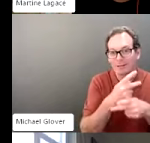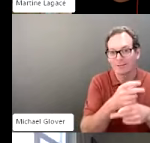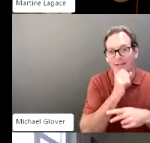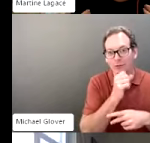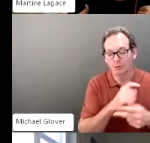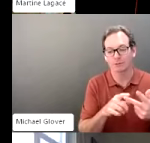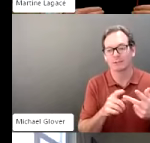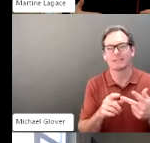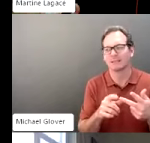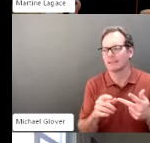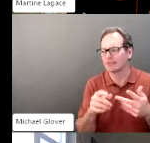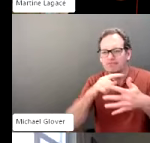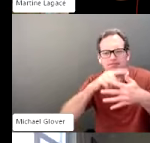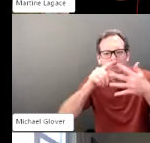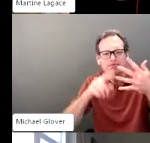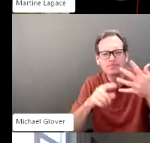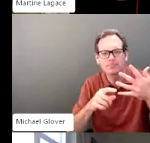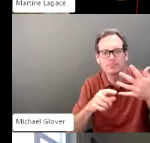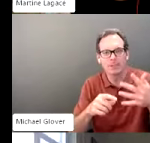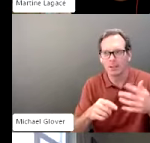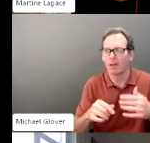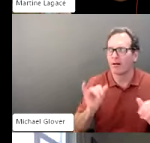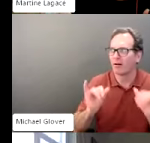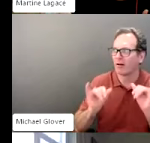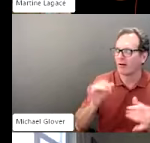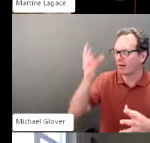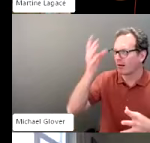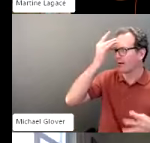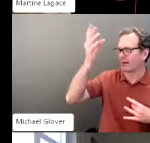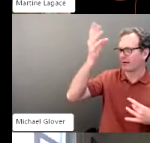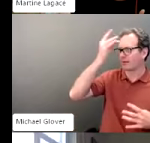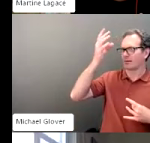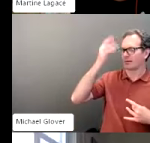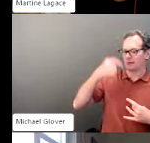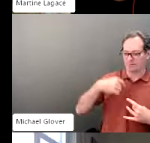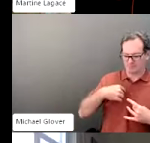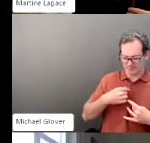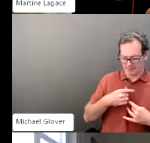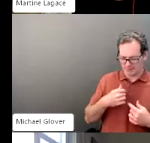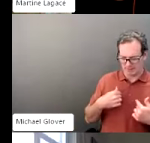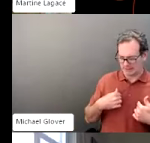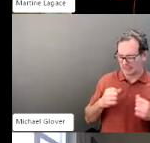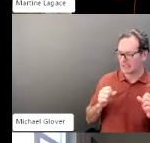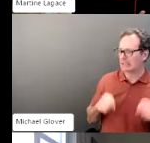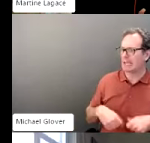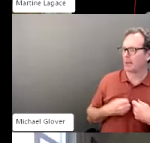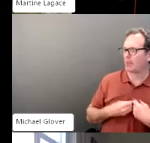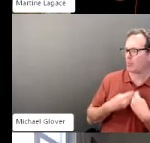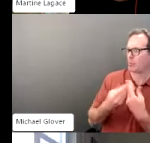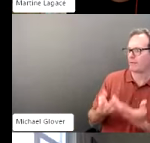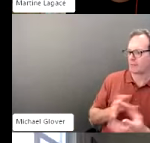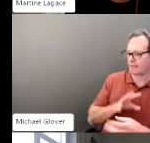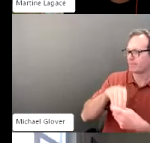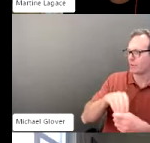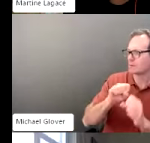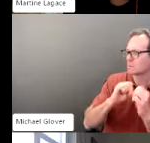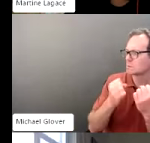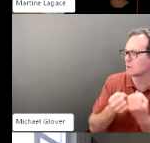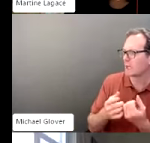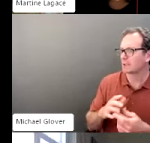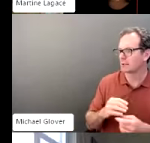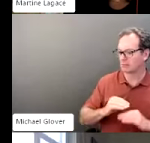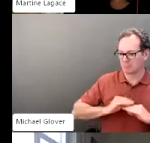public discourse can also be internalized within a person's self-concept, and as such impact, to a certain extent, our